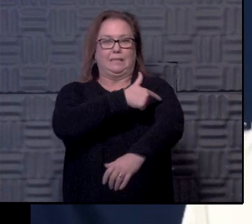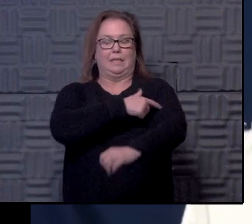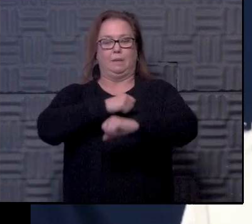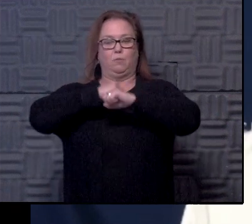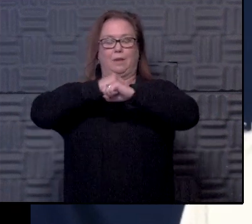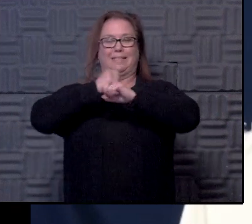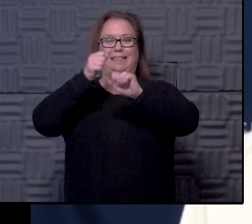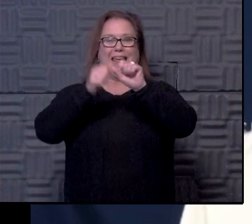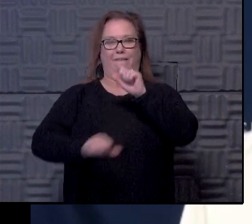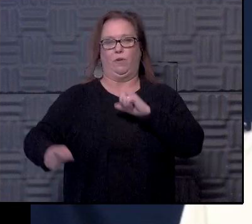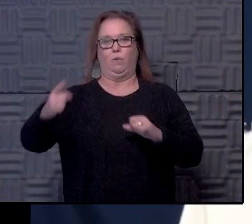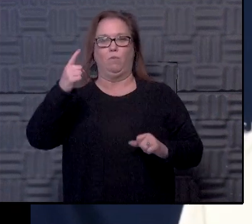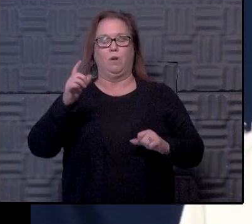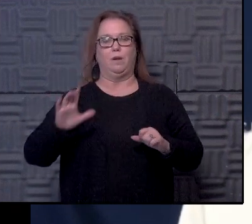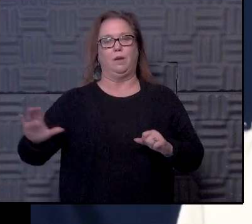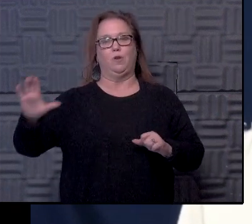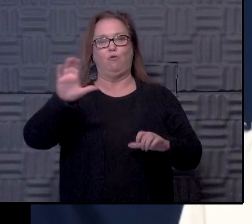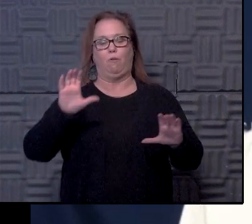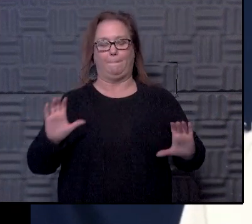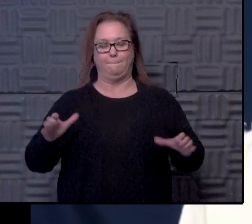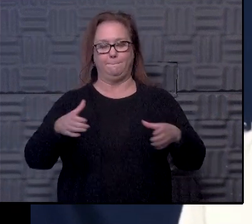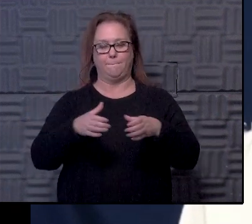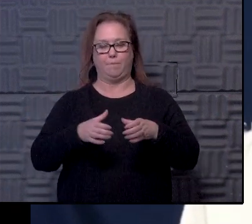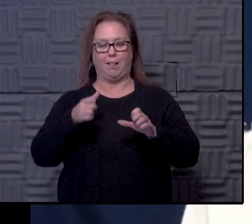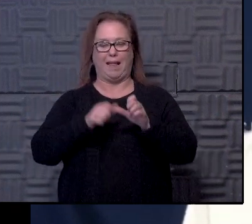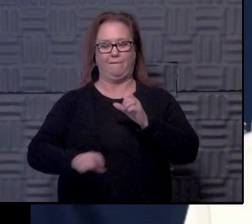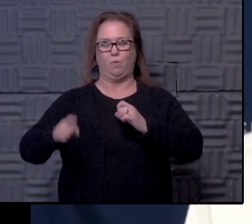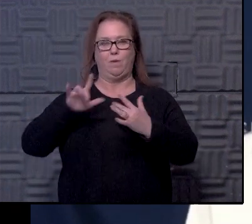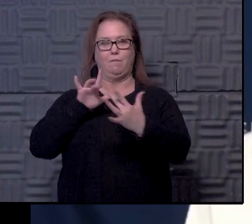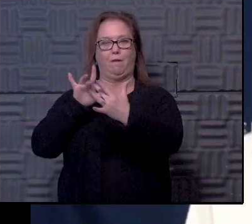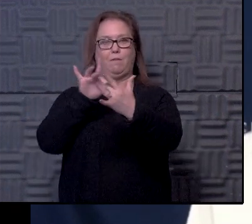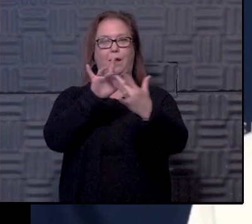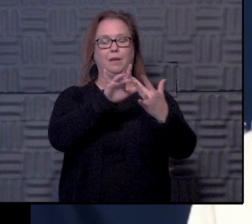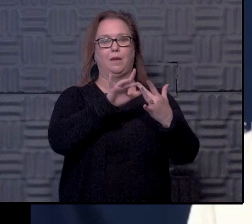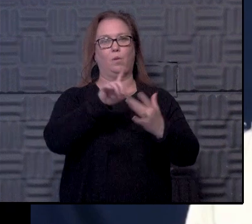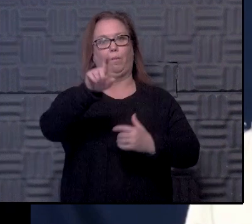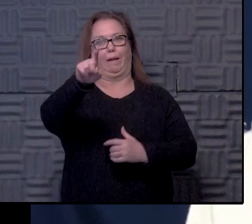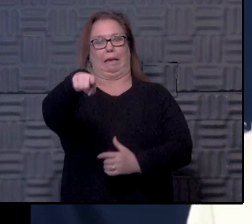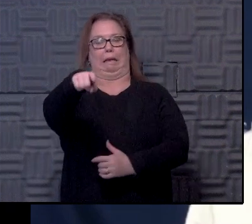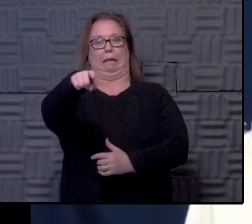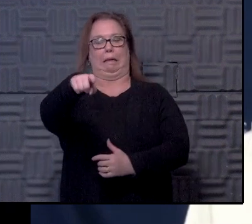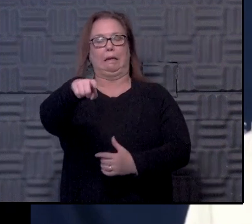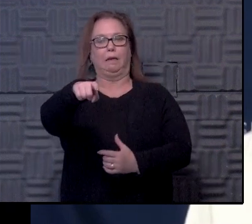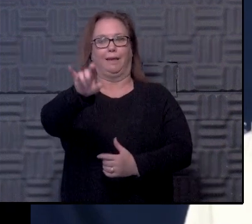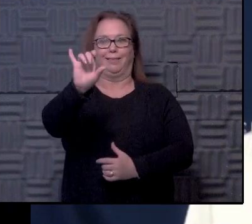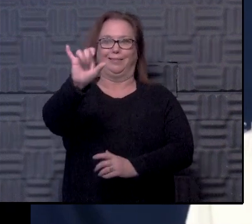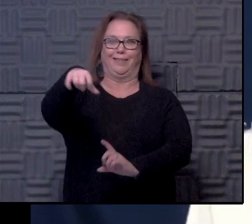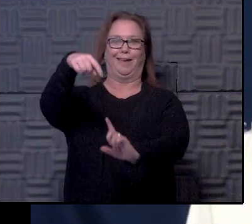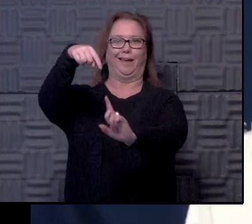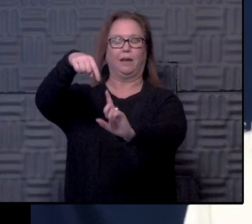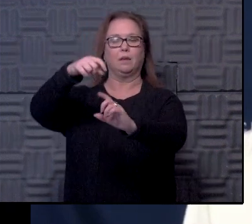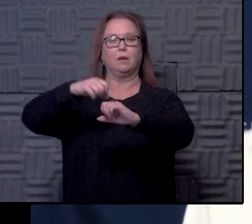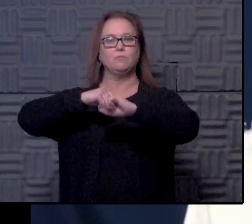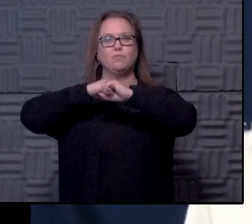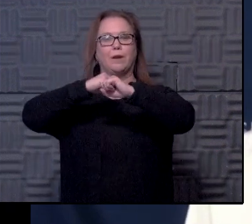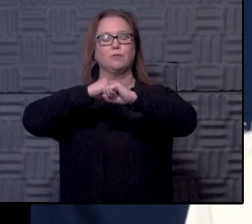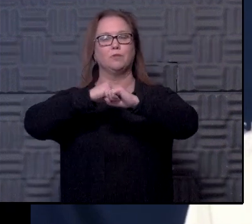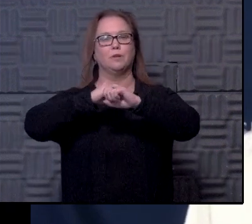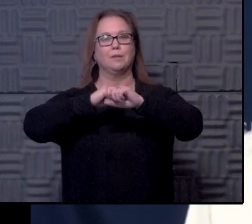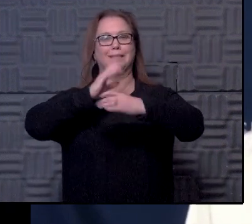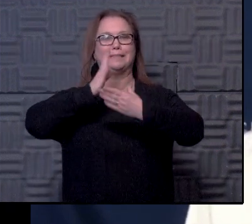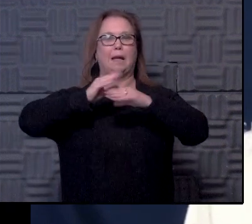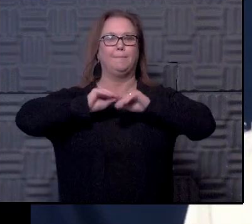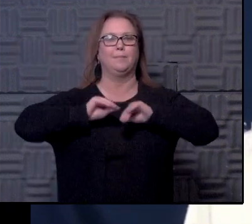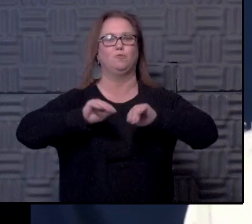protects everyone in your bubble, everyone that you come in contact with. And we need that sort of protection to prevent